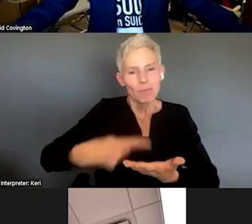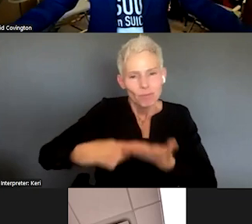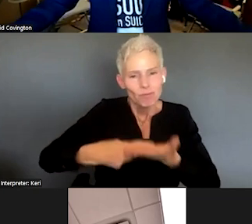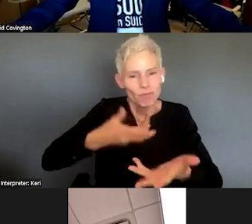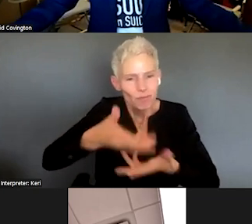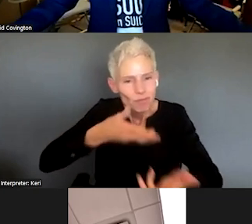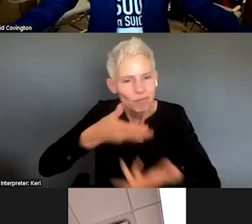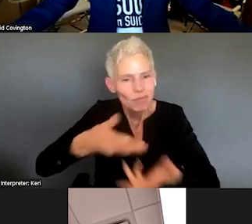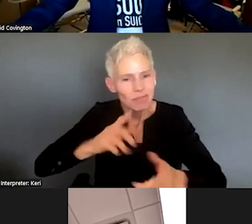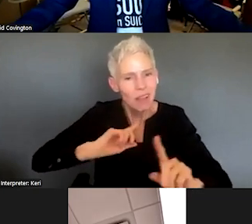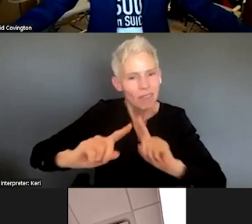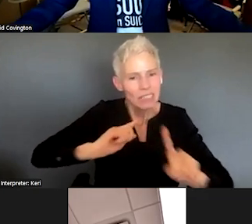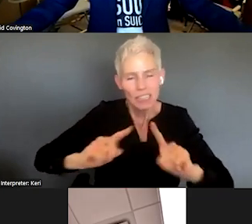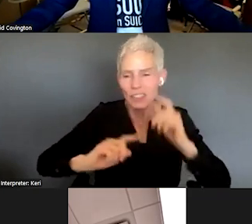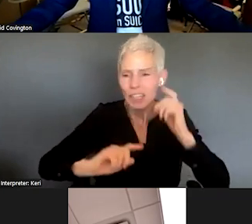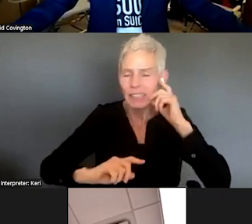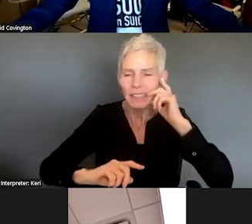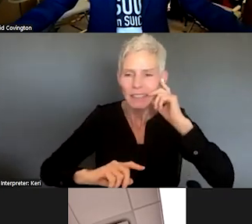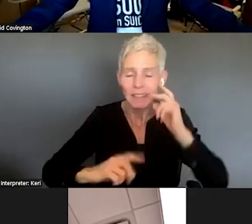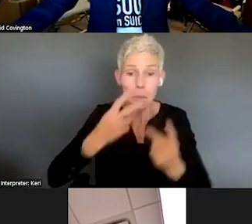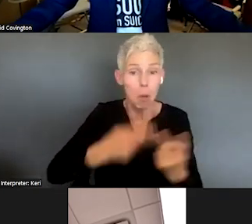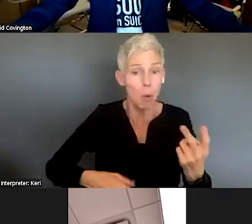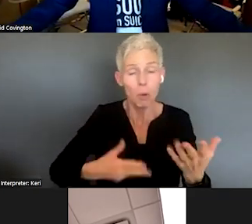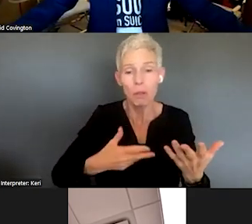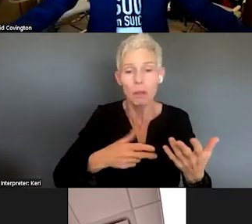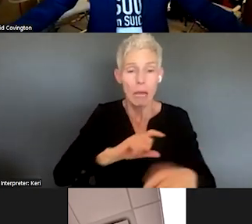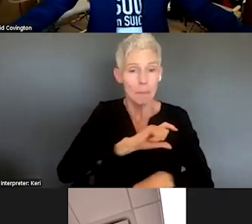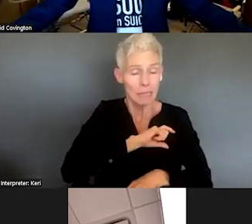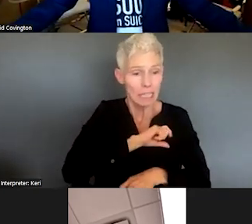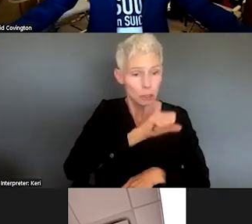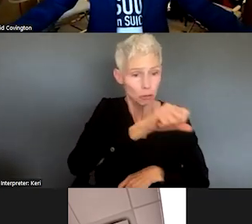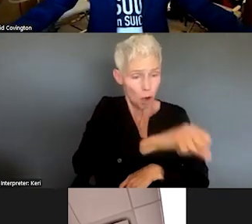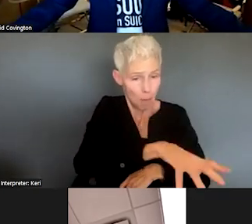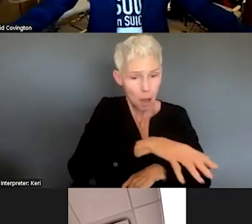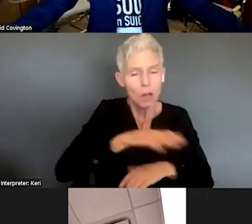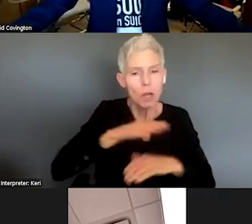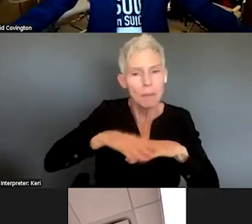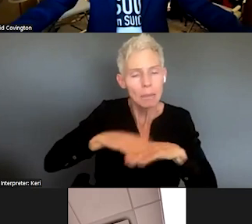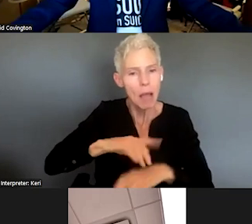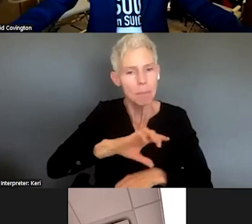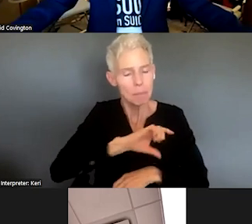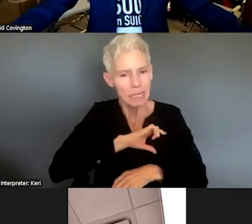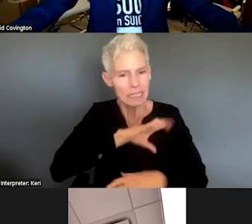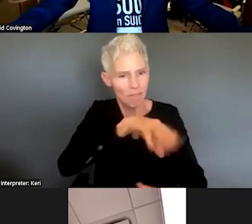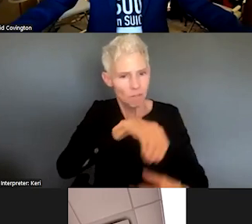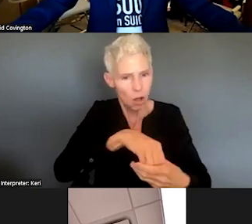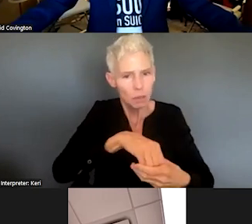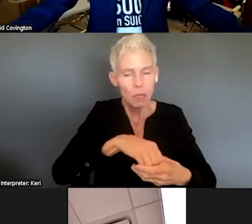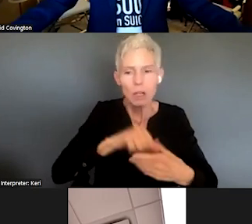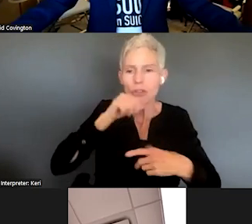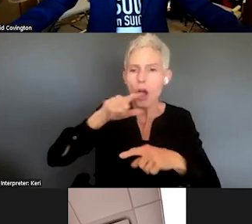about, both about police drop off, minimizing police involvement, not